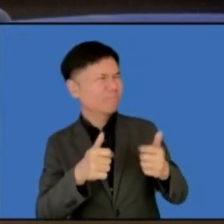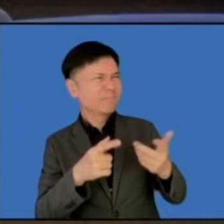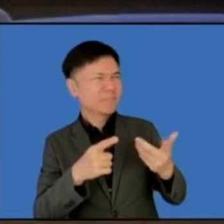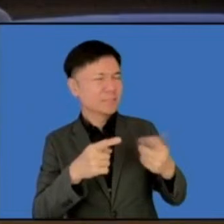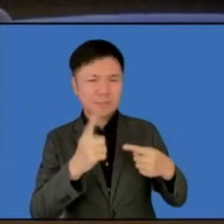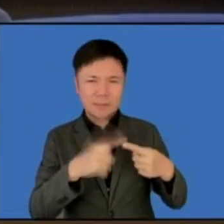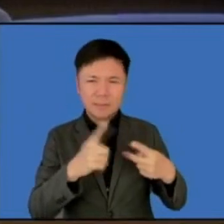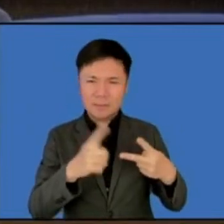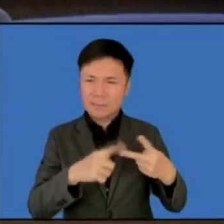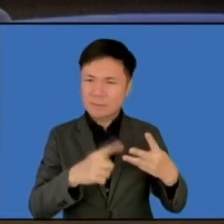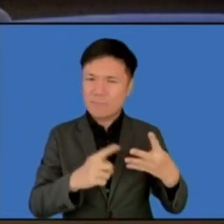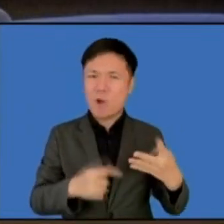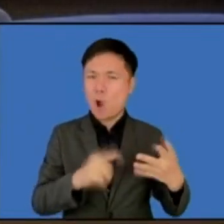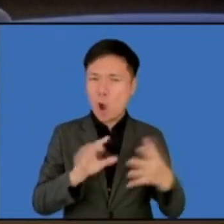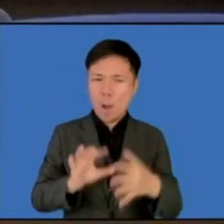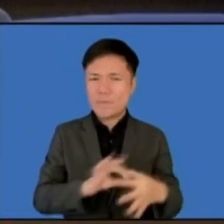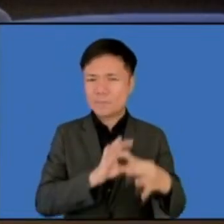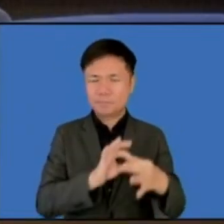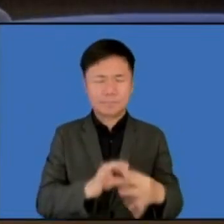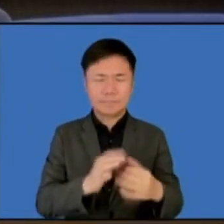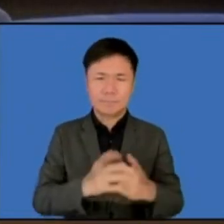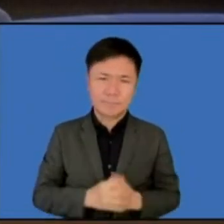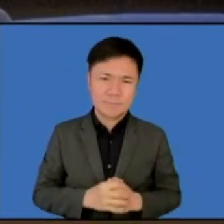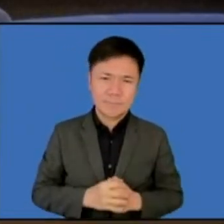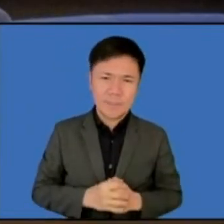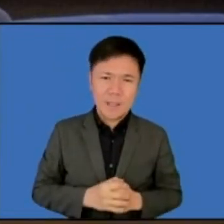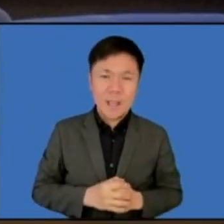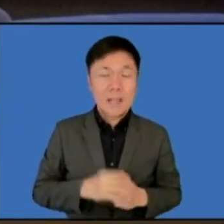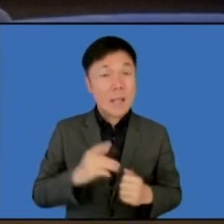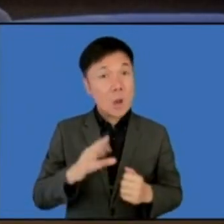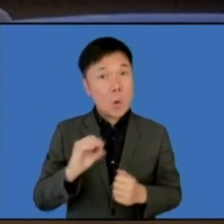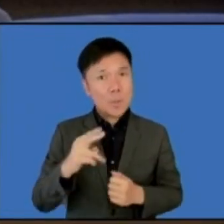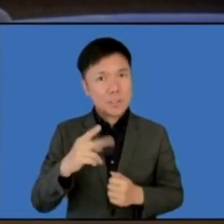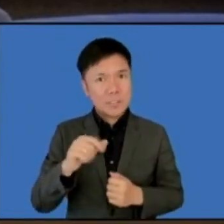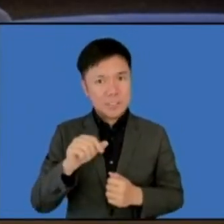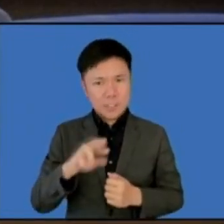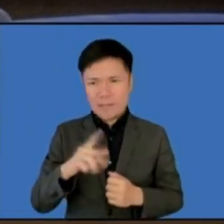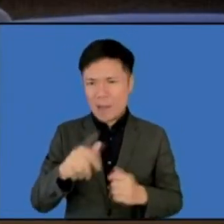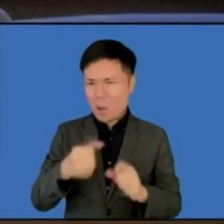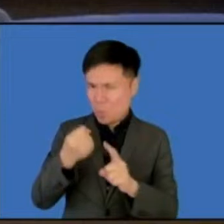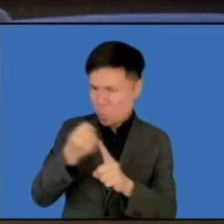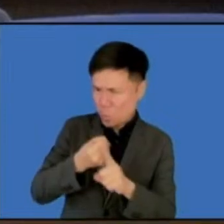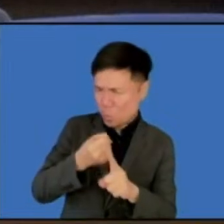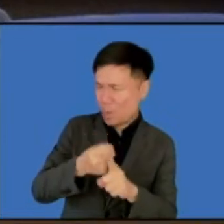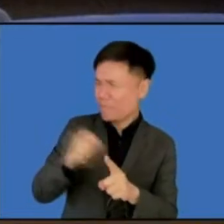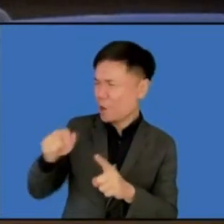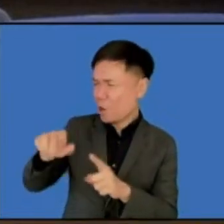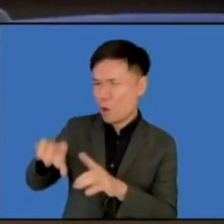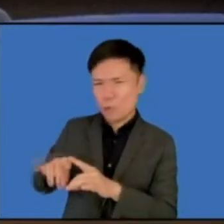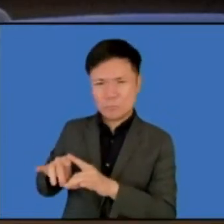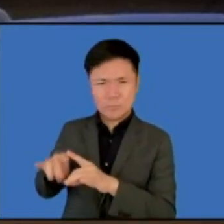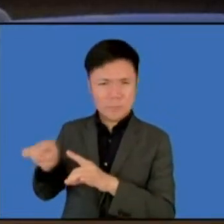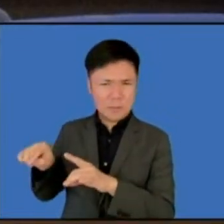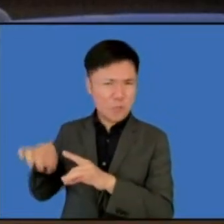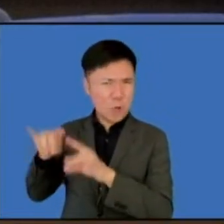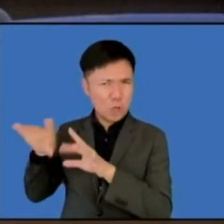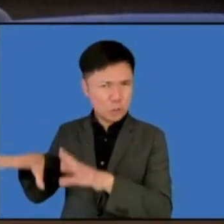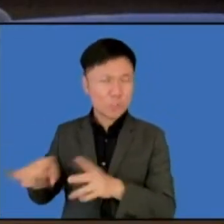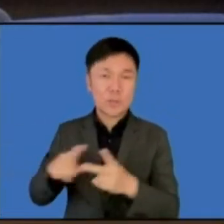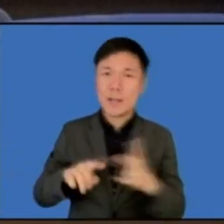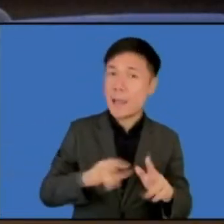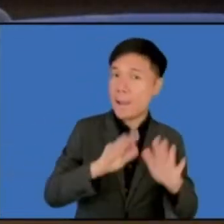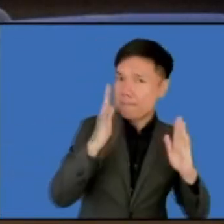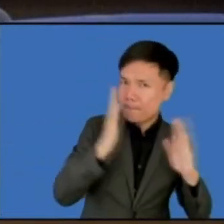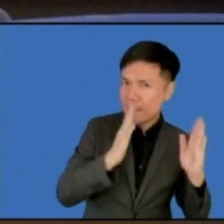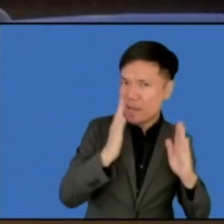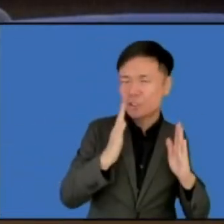with them. Based on the research insights, OHCHR developed the Migrant Story campaign in Australia, the Daridapu campaign in Malaysia, and Our